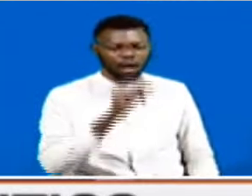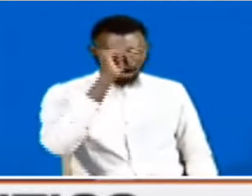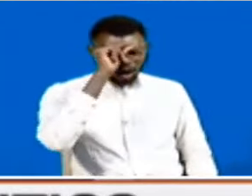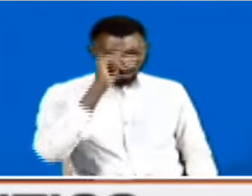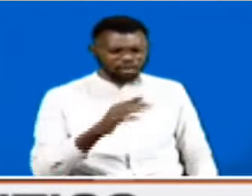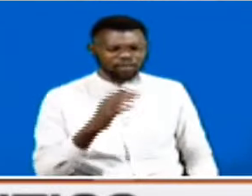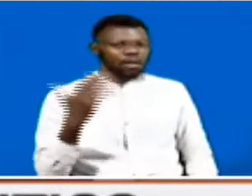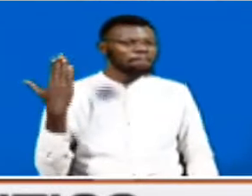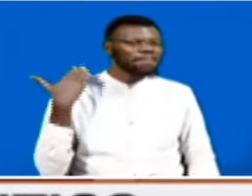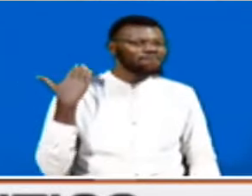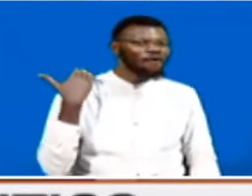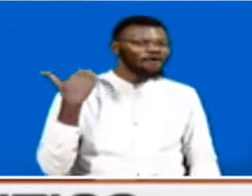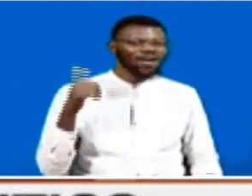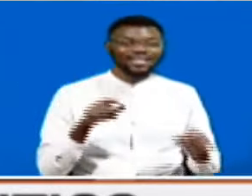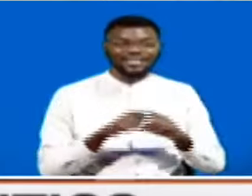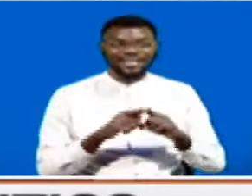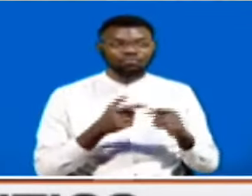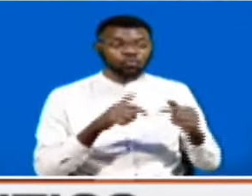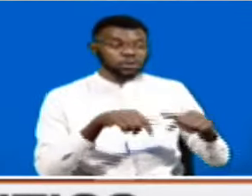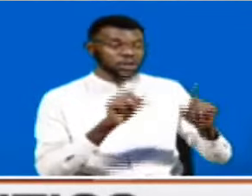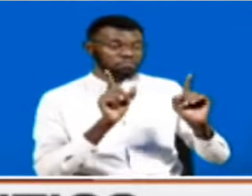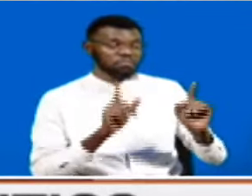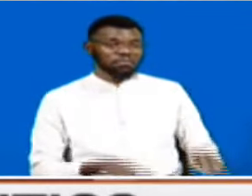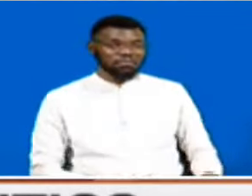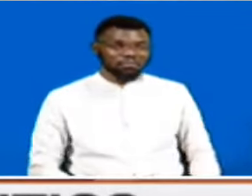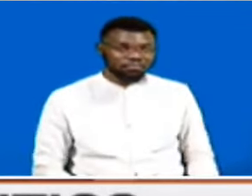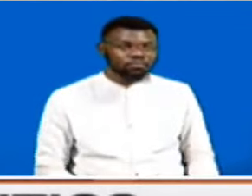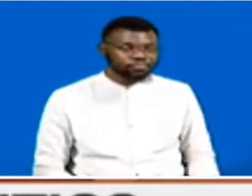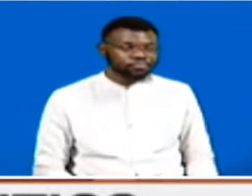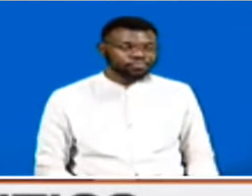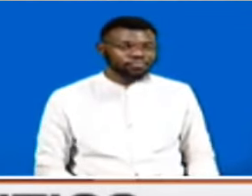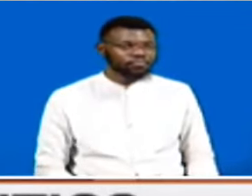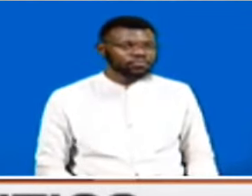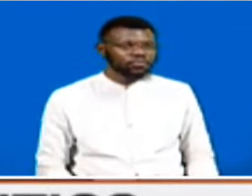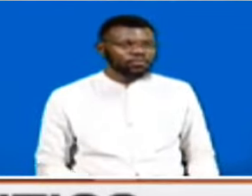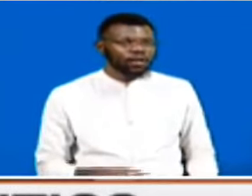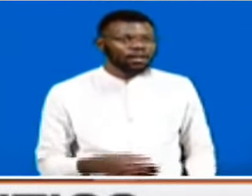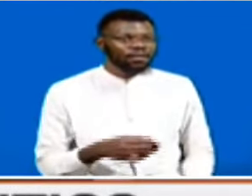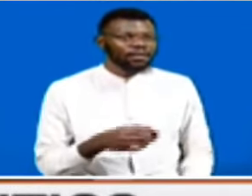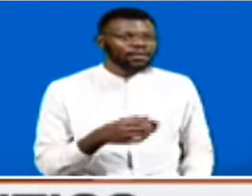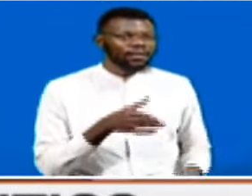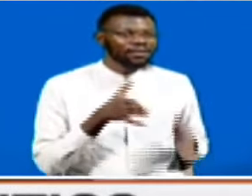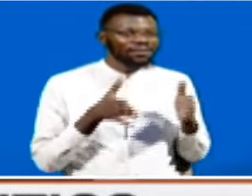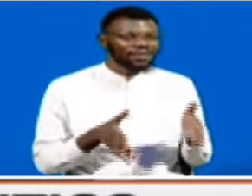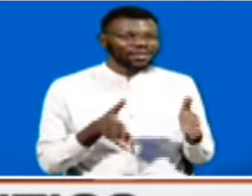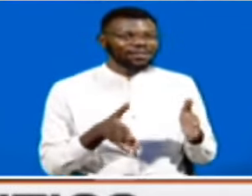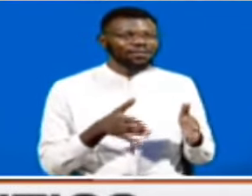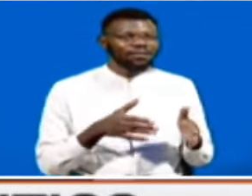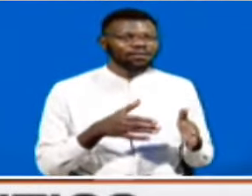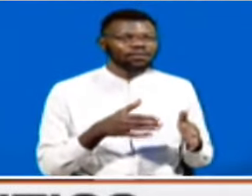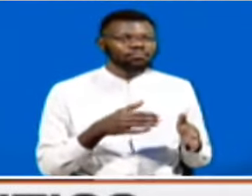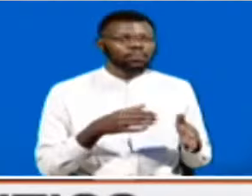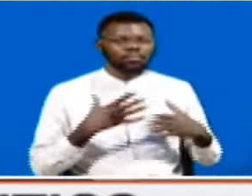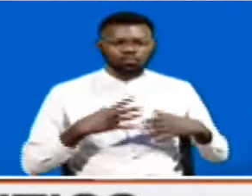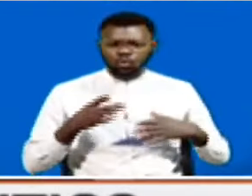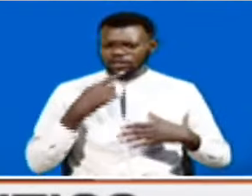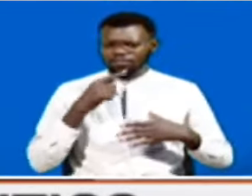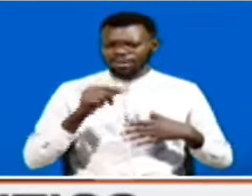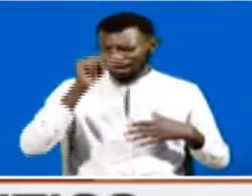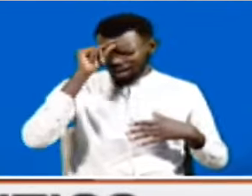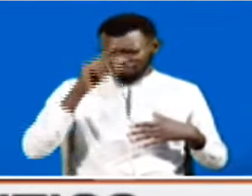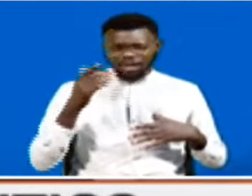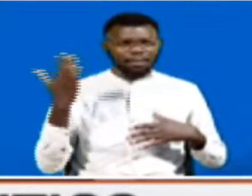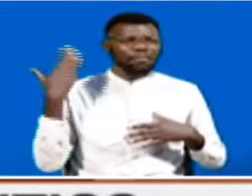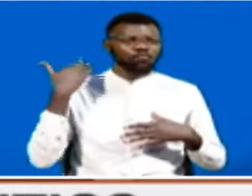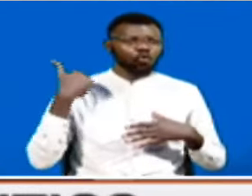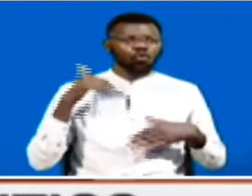several other governors, I think there are about 21 that finished their term. Yeah. They say the pioneer governors walikula vizuri.